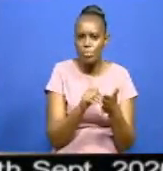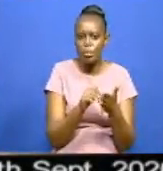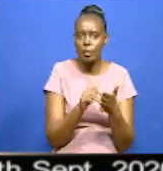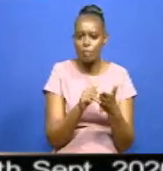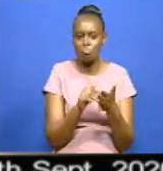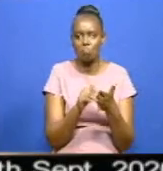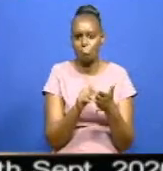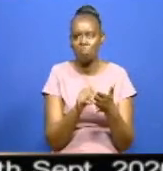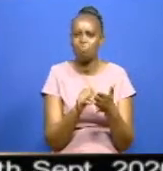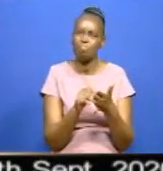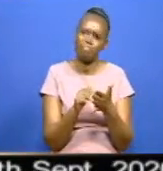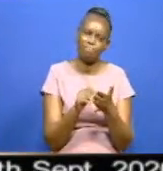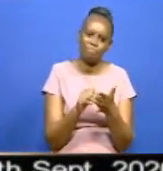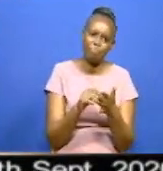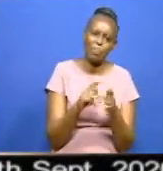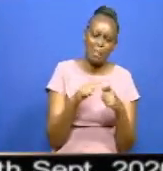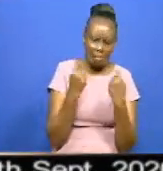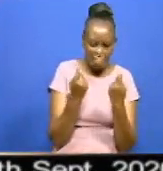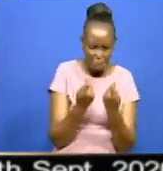ethnicity